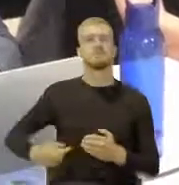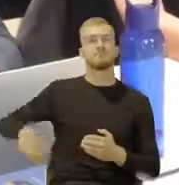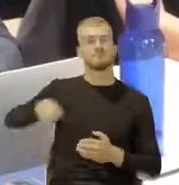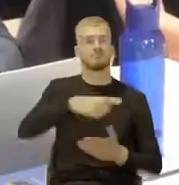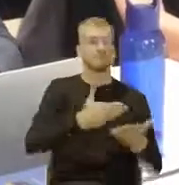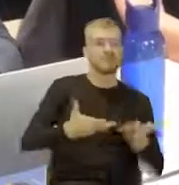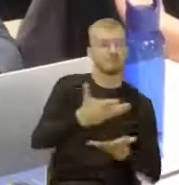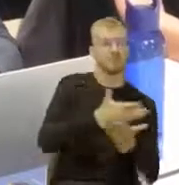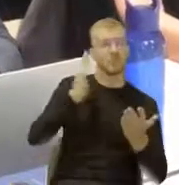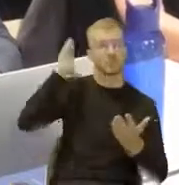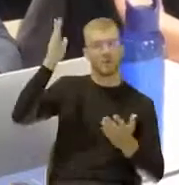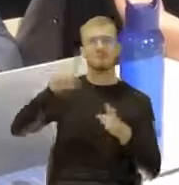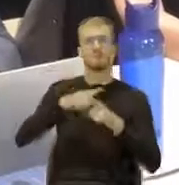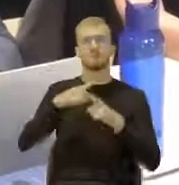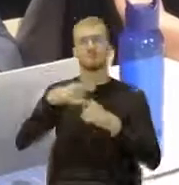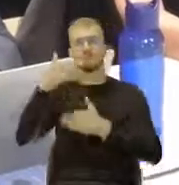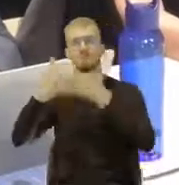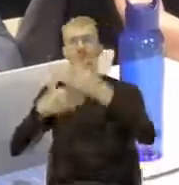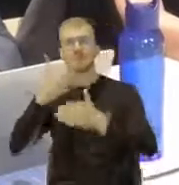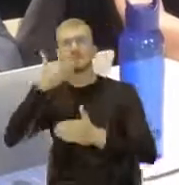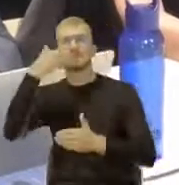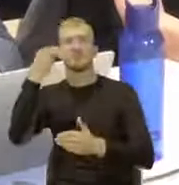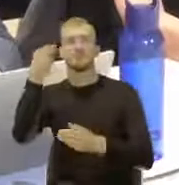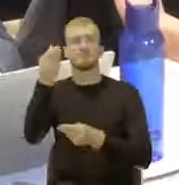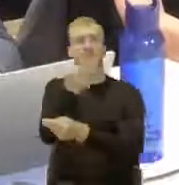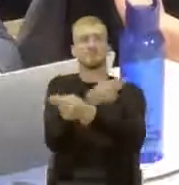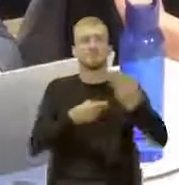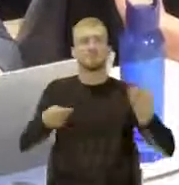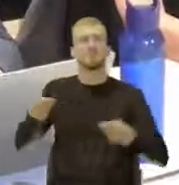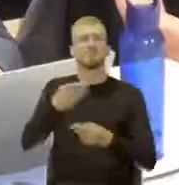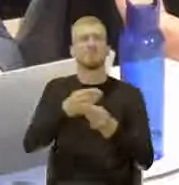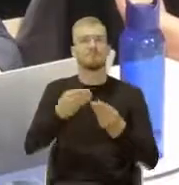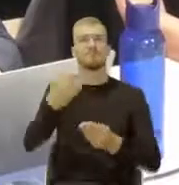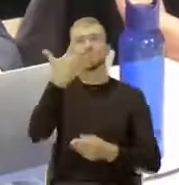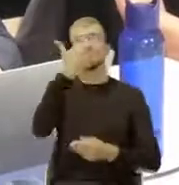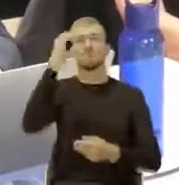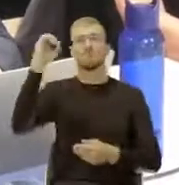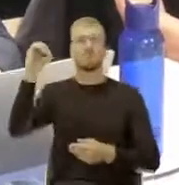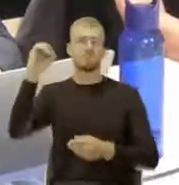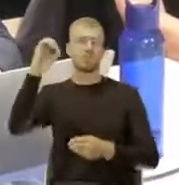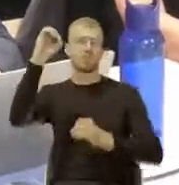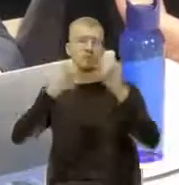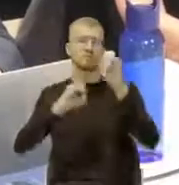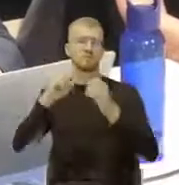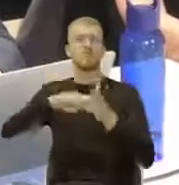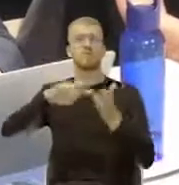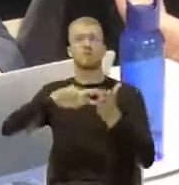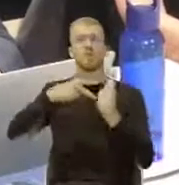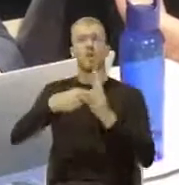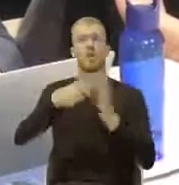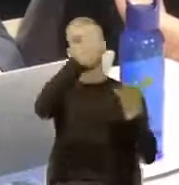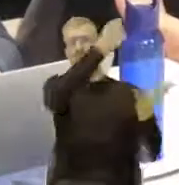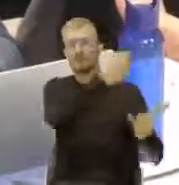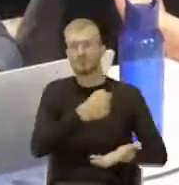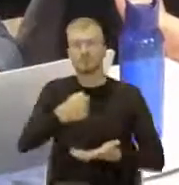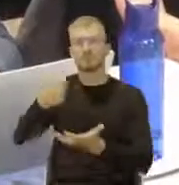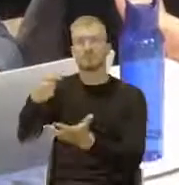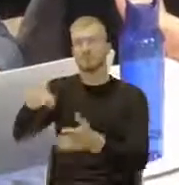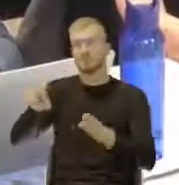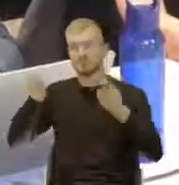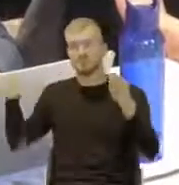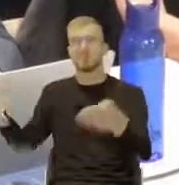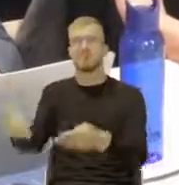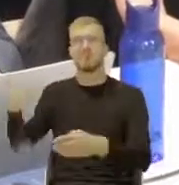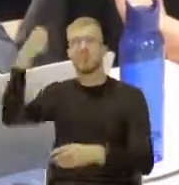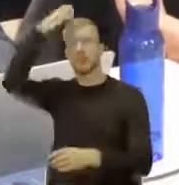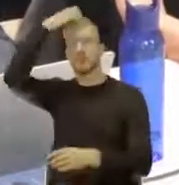and local civil society organizations. This will help with the co-design of projects, setting priorities, and